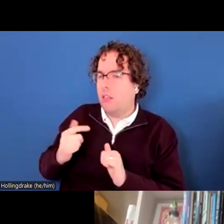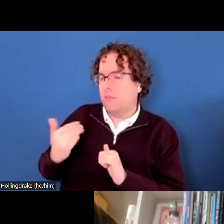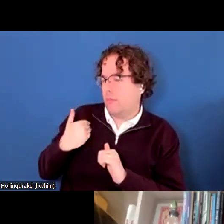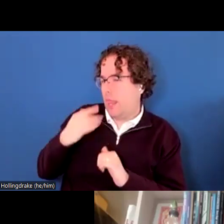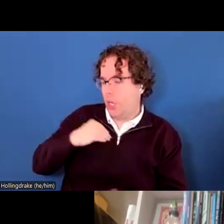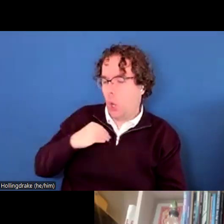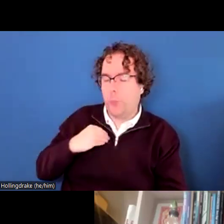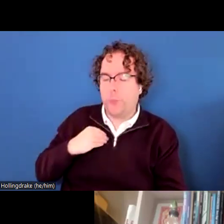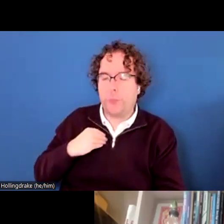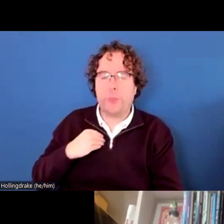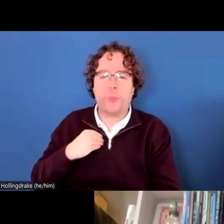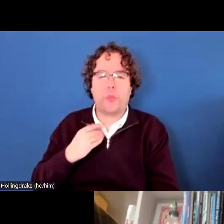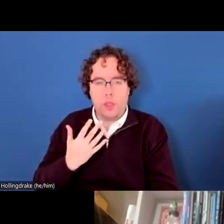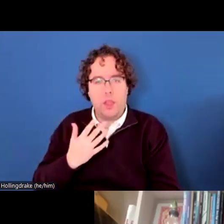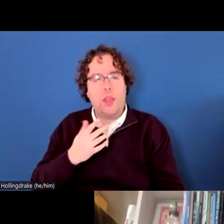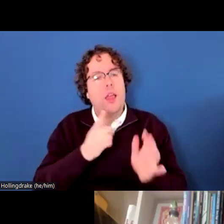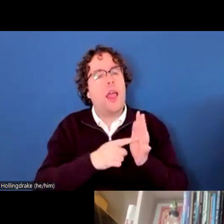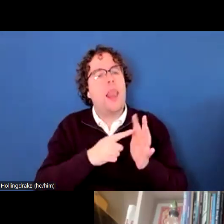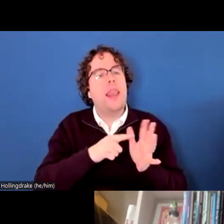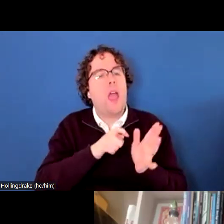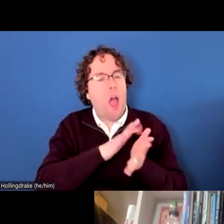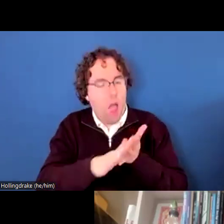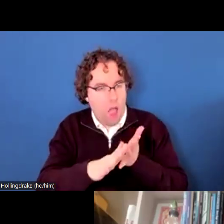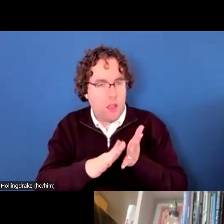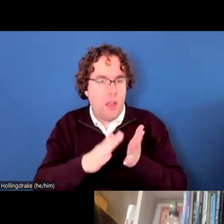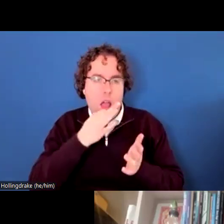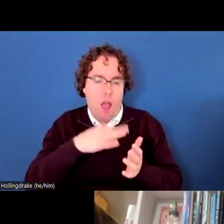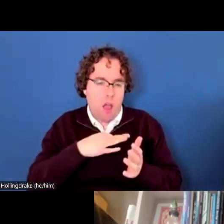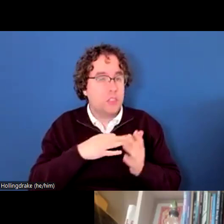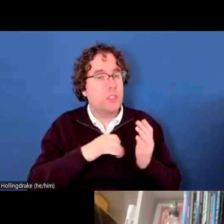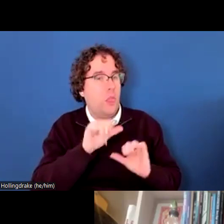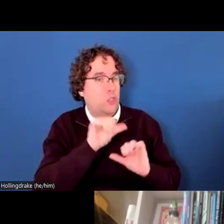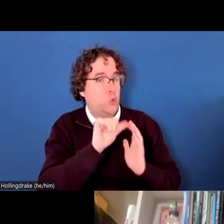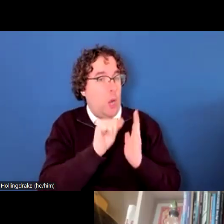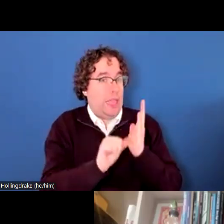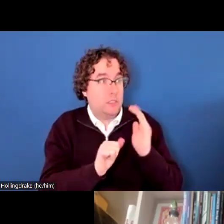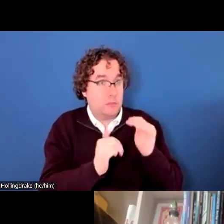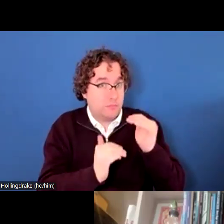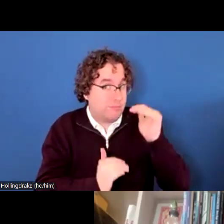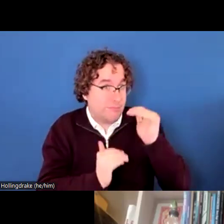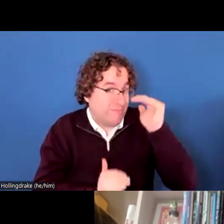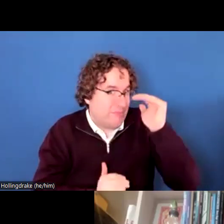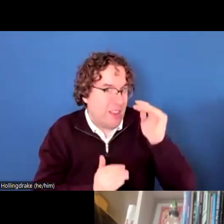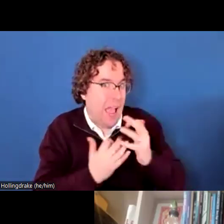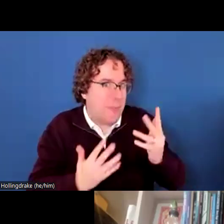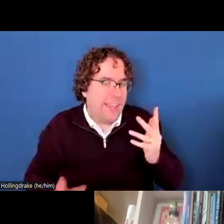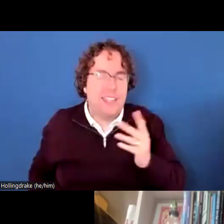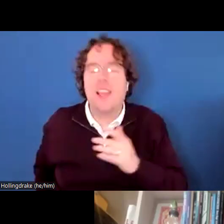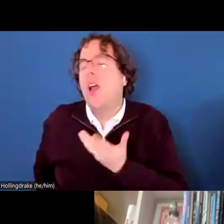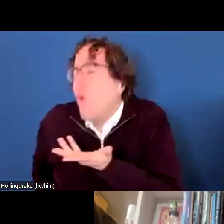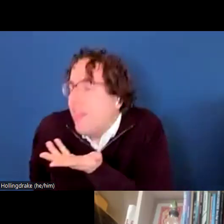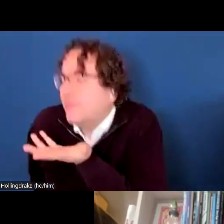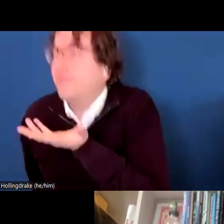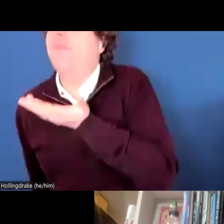there. Leah is asking, how big is the shortlist? It's not, Leah, it's not like we've got a defined number